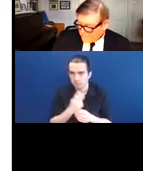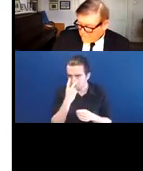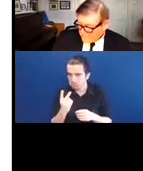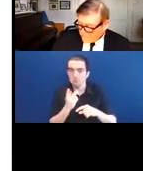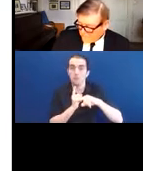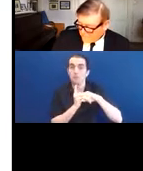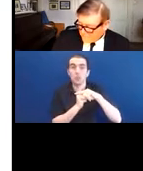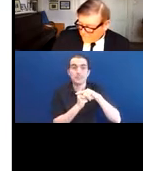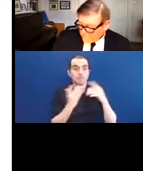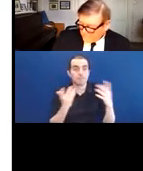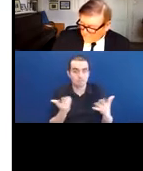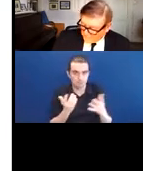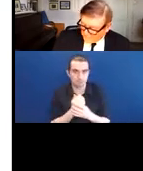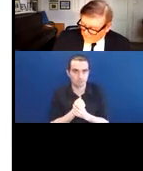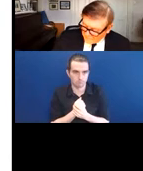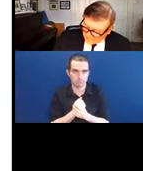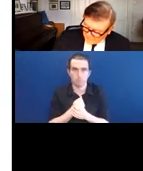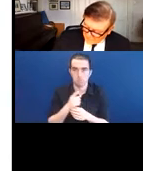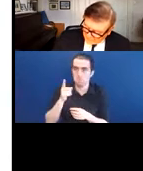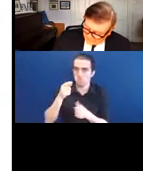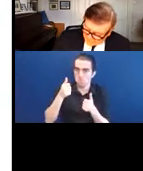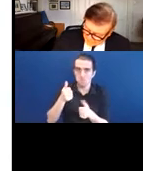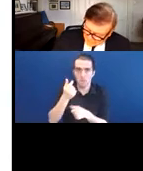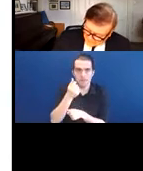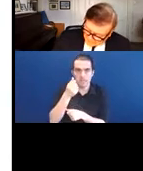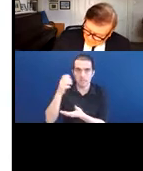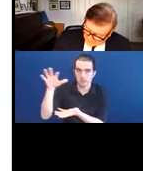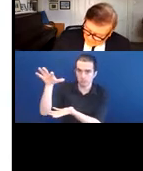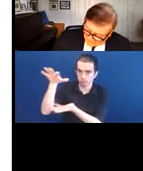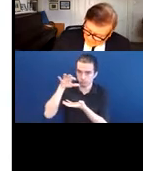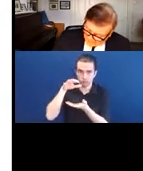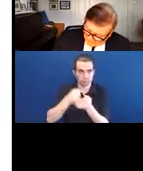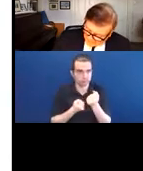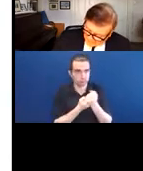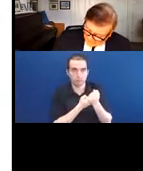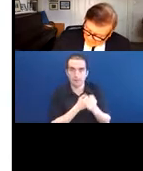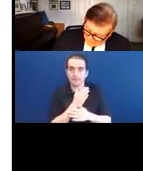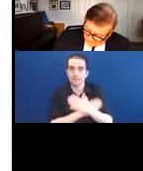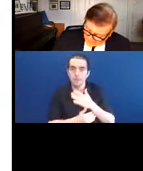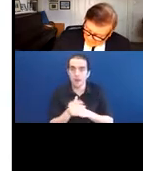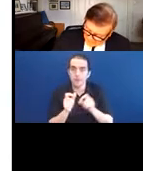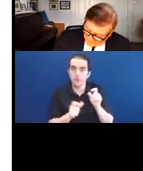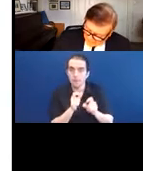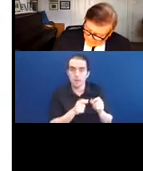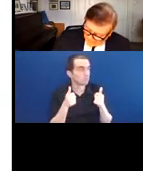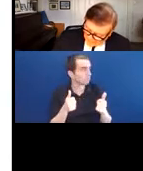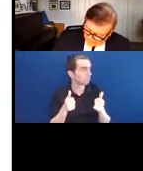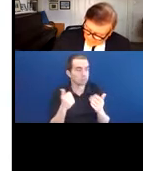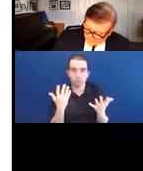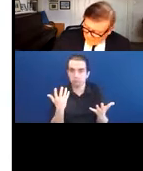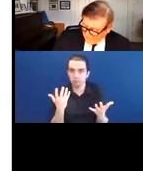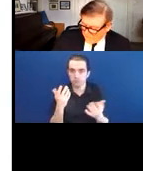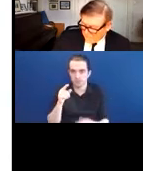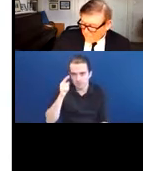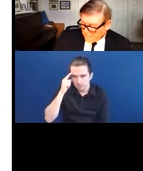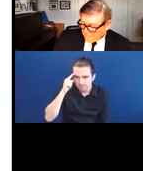Okay. Nicodeme said during COVID-19, he had not managed to go to the pharmacy to buy sun lotion as it was far from his home